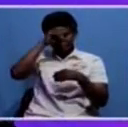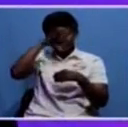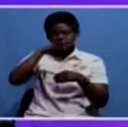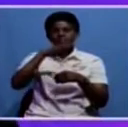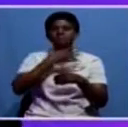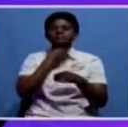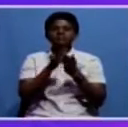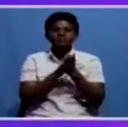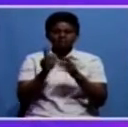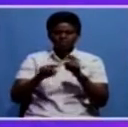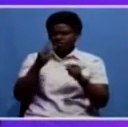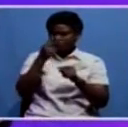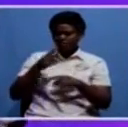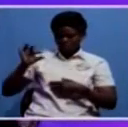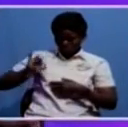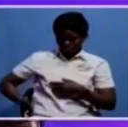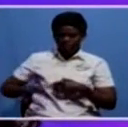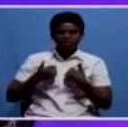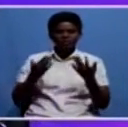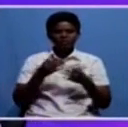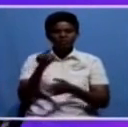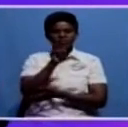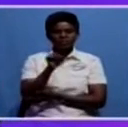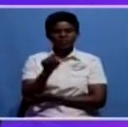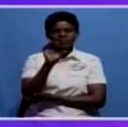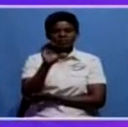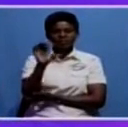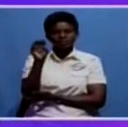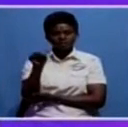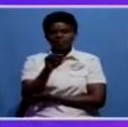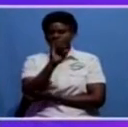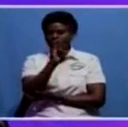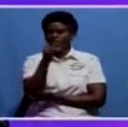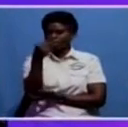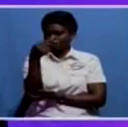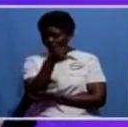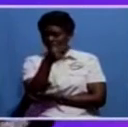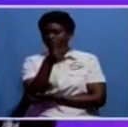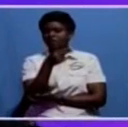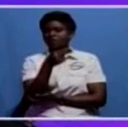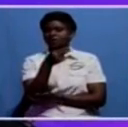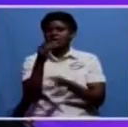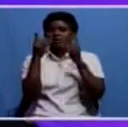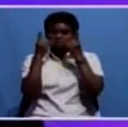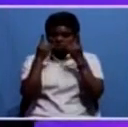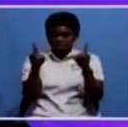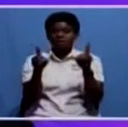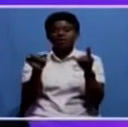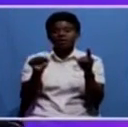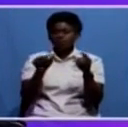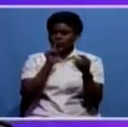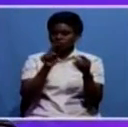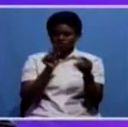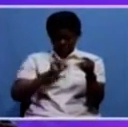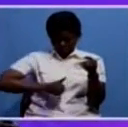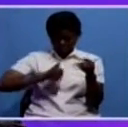we are not seeing a benefit from the interest. So ZCCMIH declared a dispute. Now, we as government, we must have